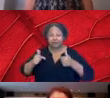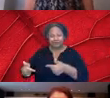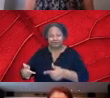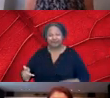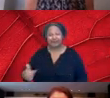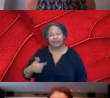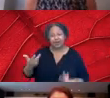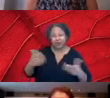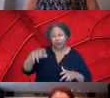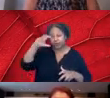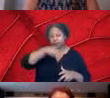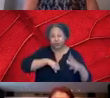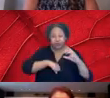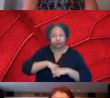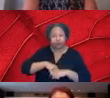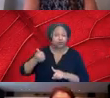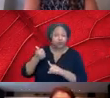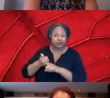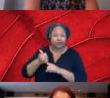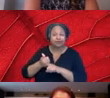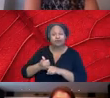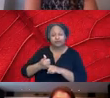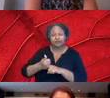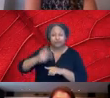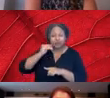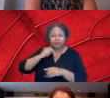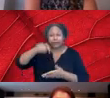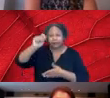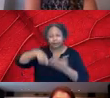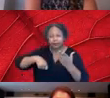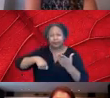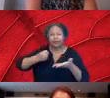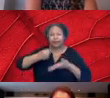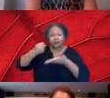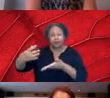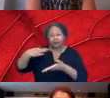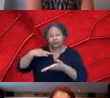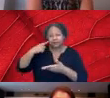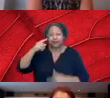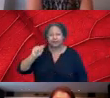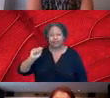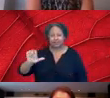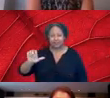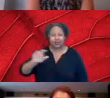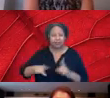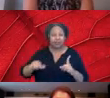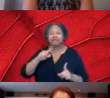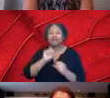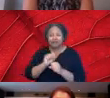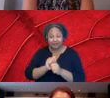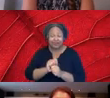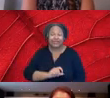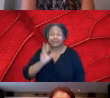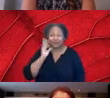I don't want to presume that you've written grant applications to the TAC, but if you have,